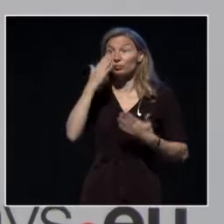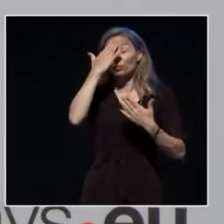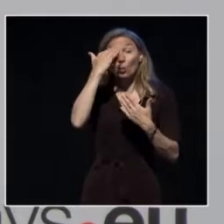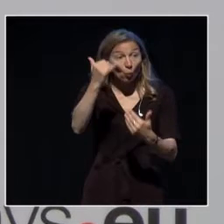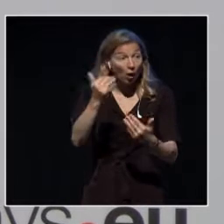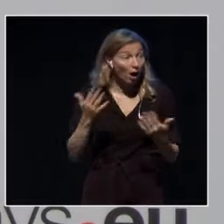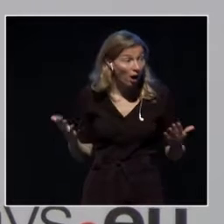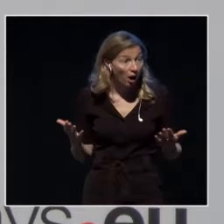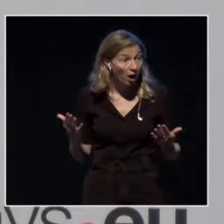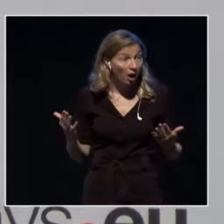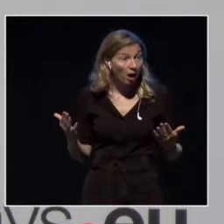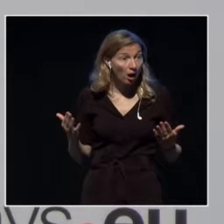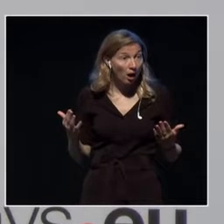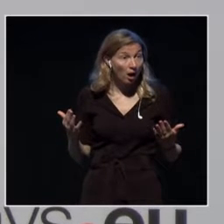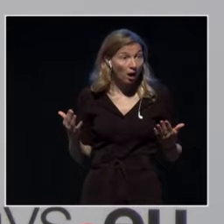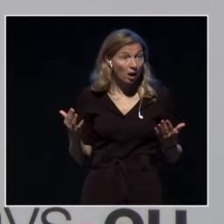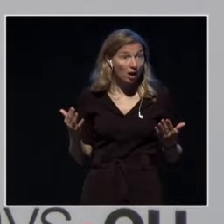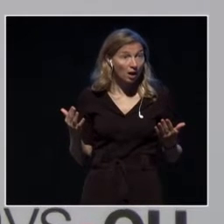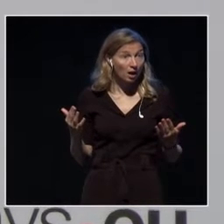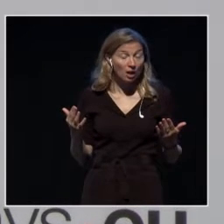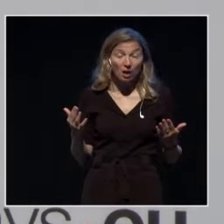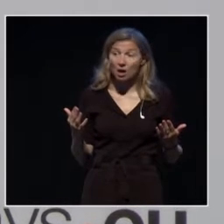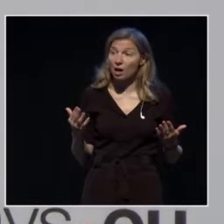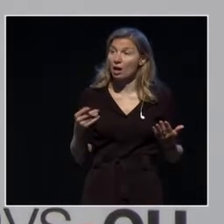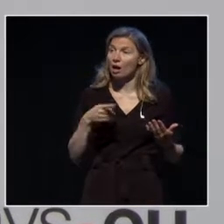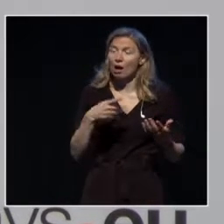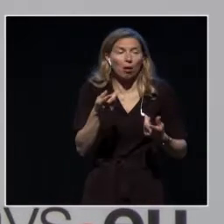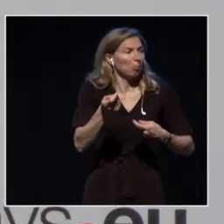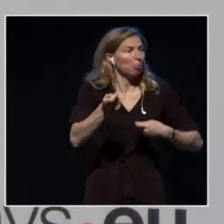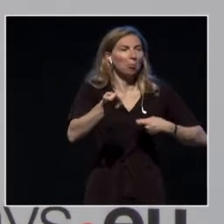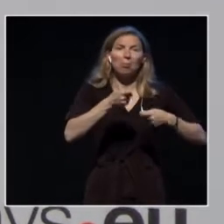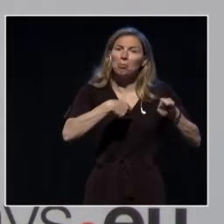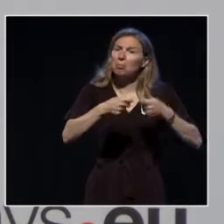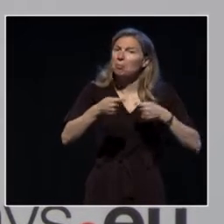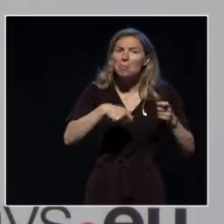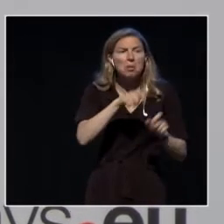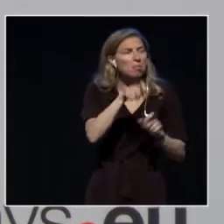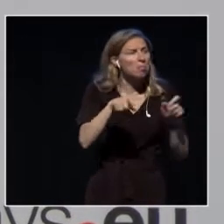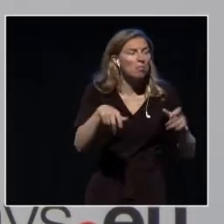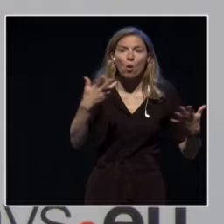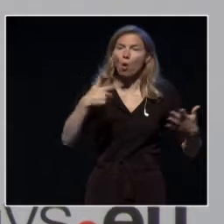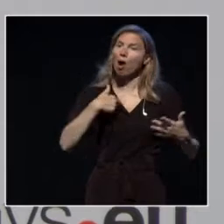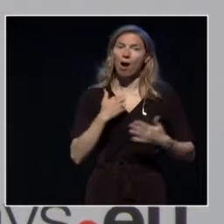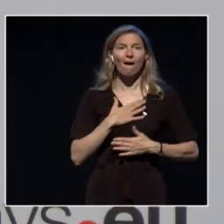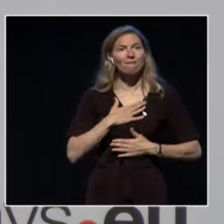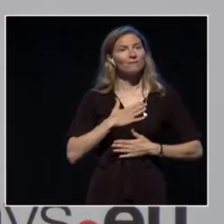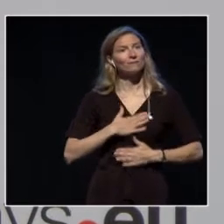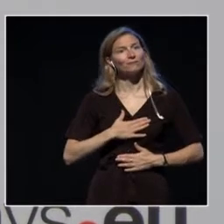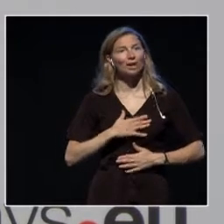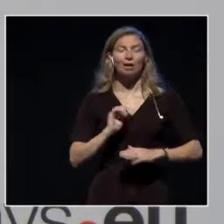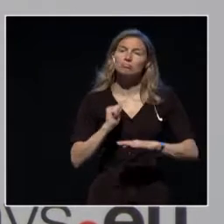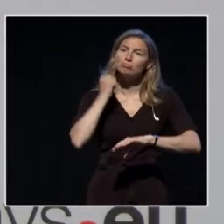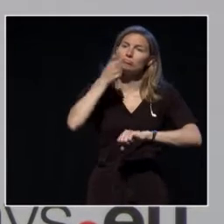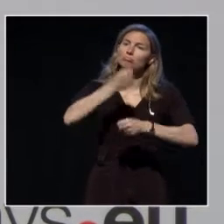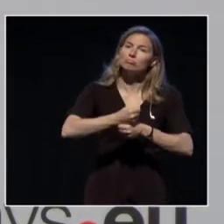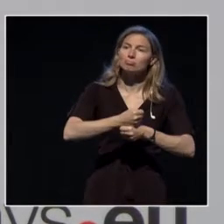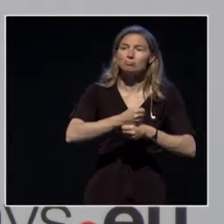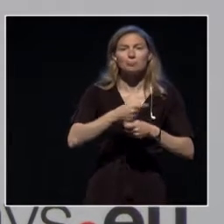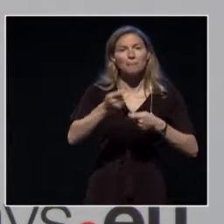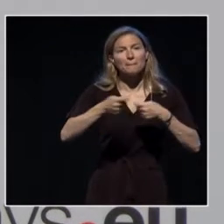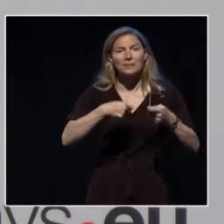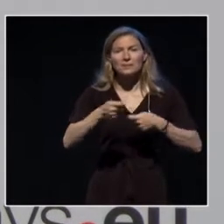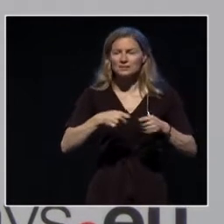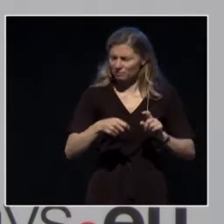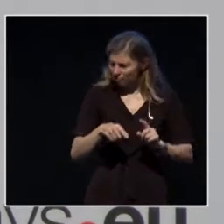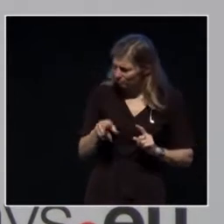business people who, A, didn't know they were business people or that they were entrepreneurs until he told them, had no